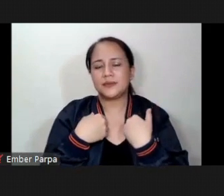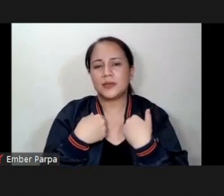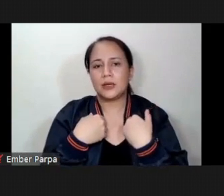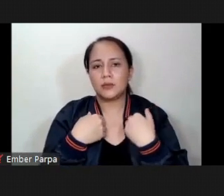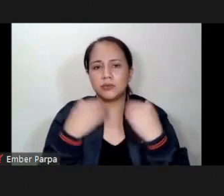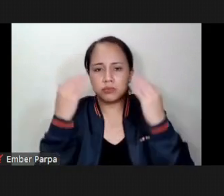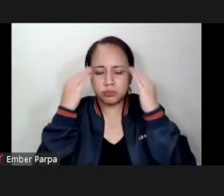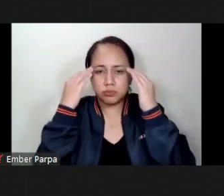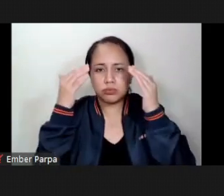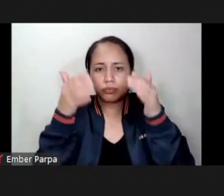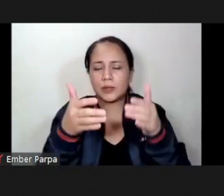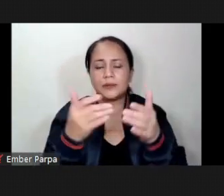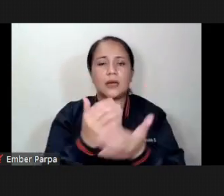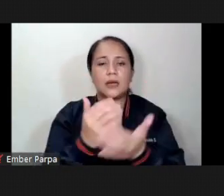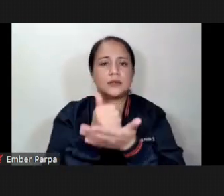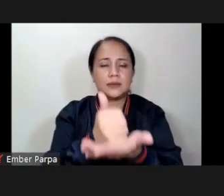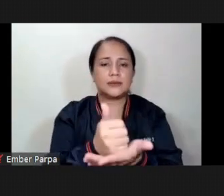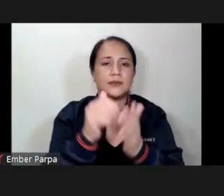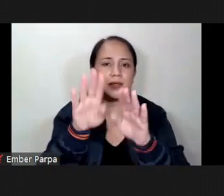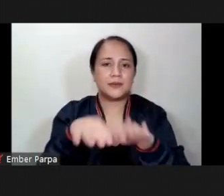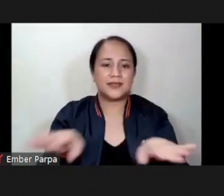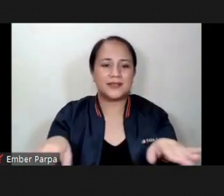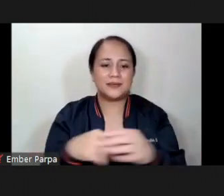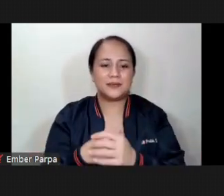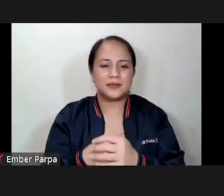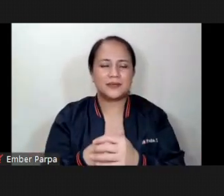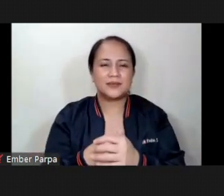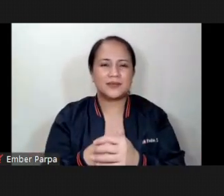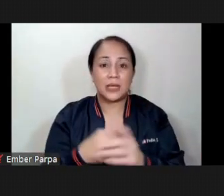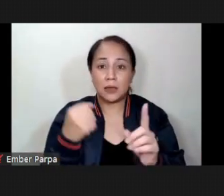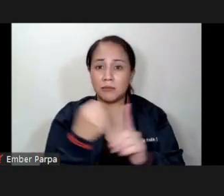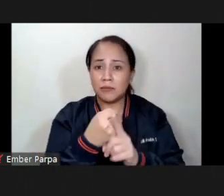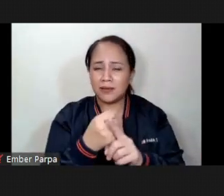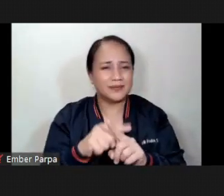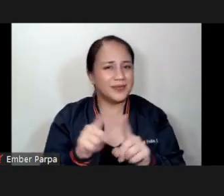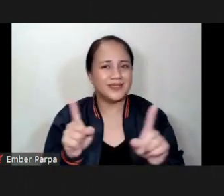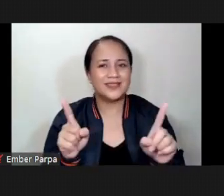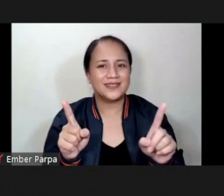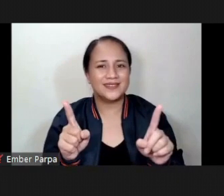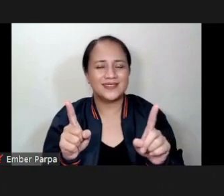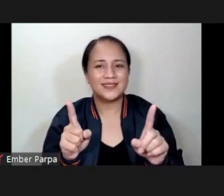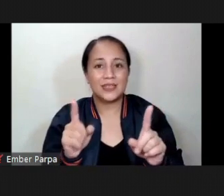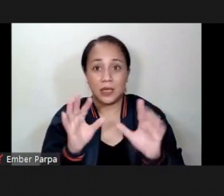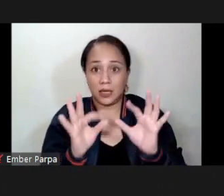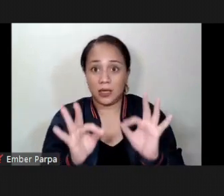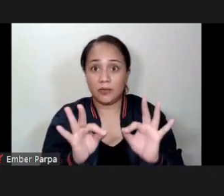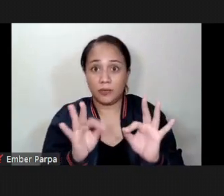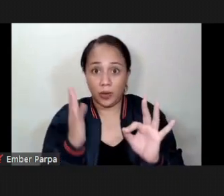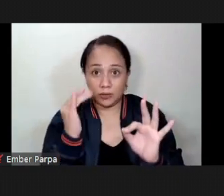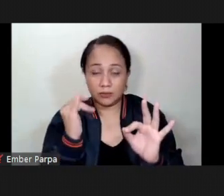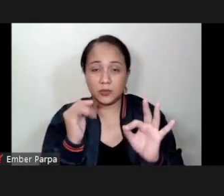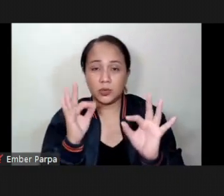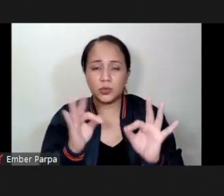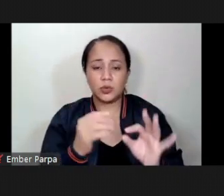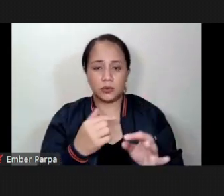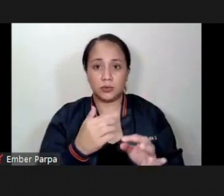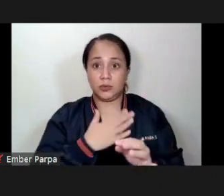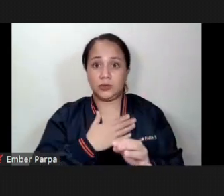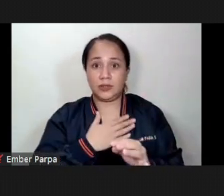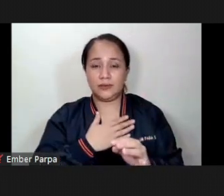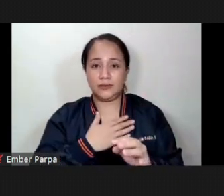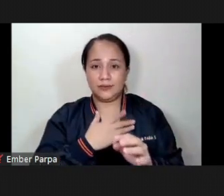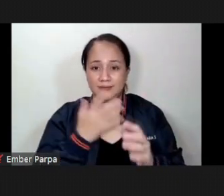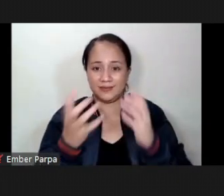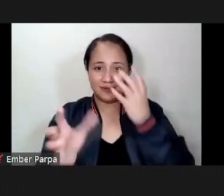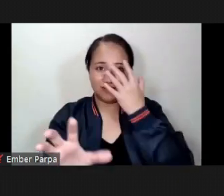na makatulong sa mga bata natin. Iba yung impact kapag you were able to put